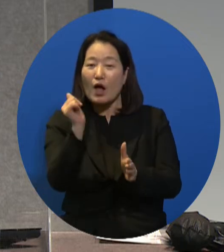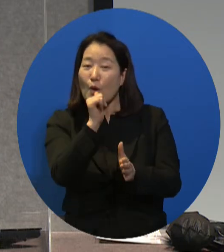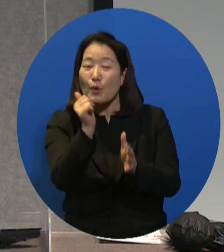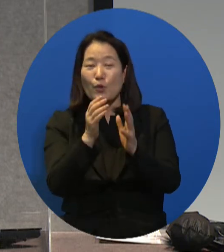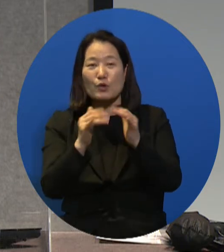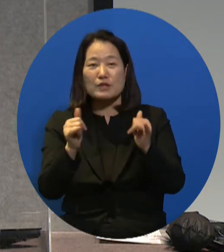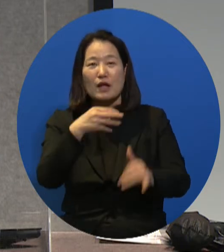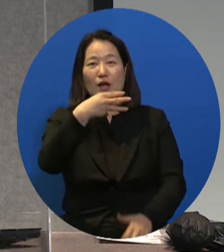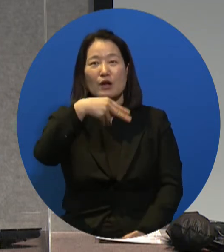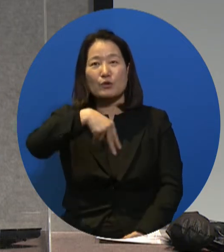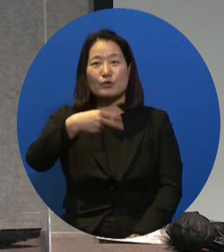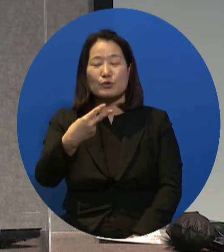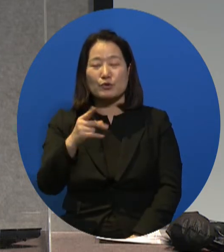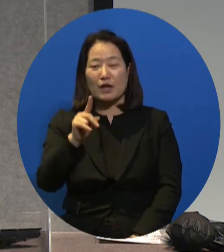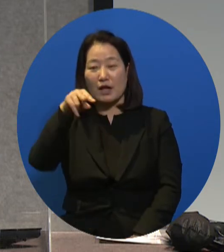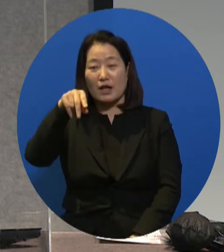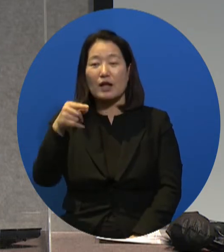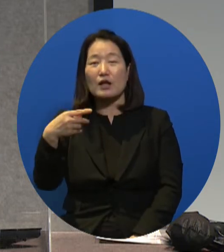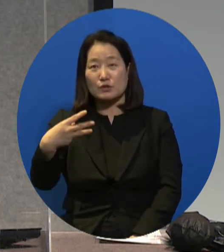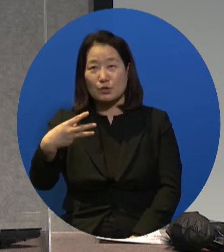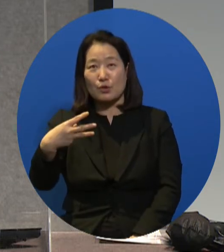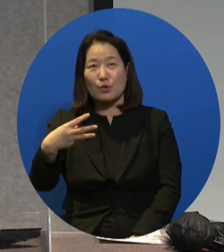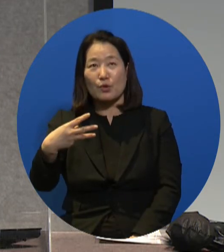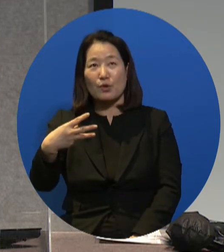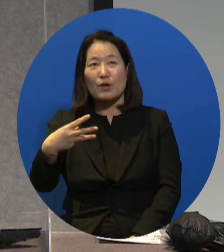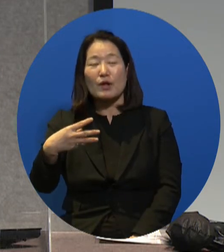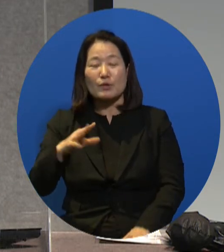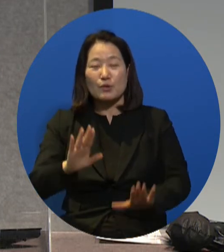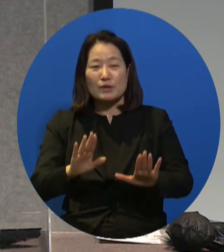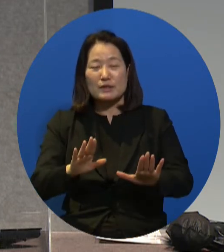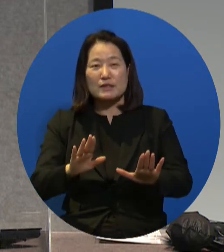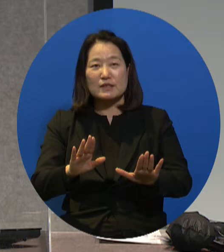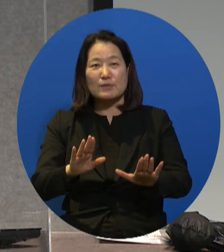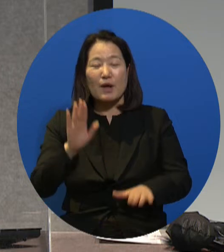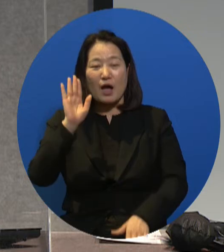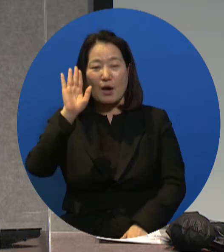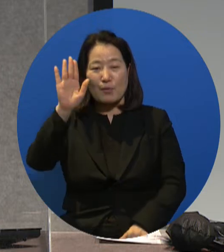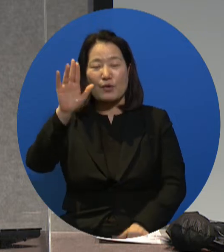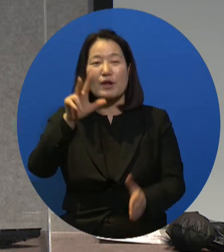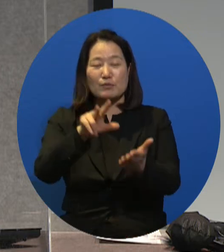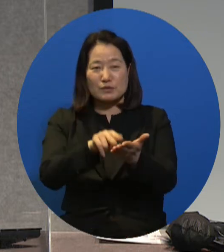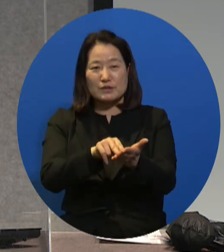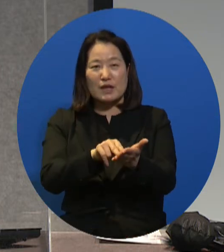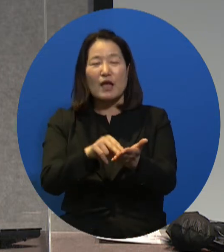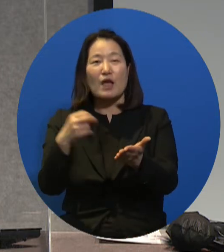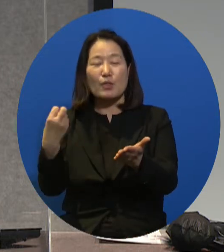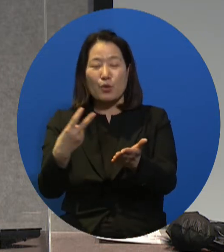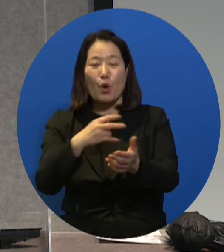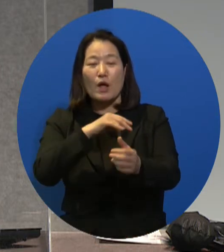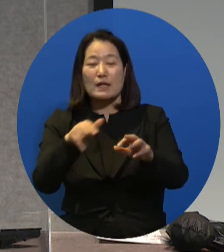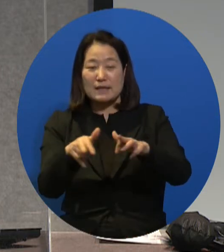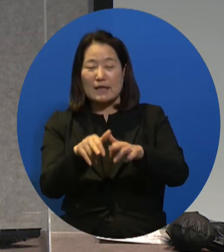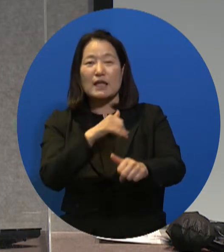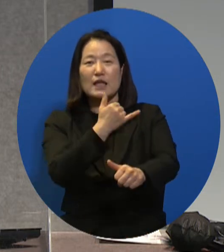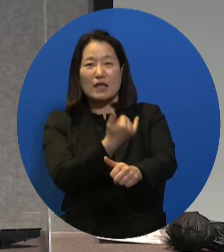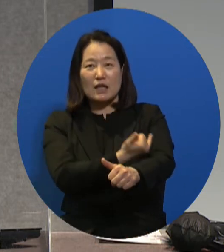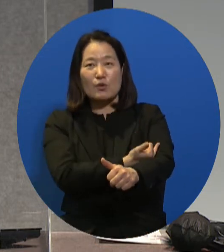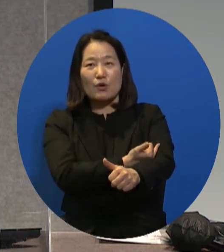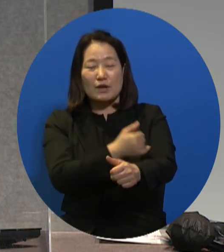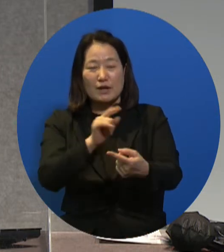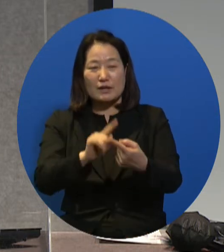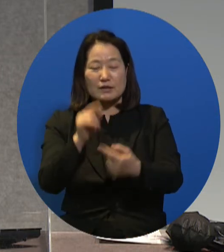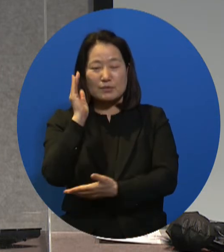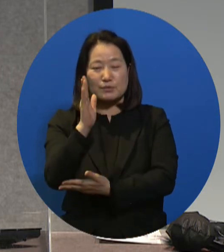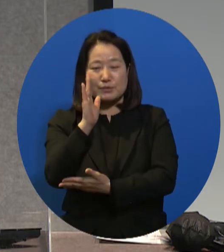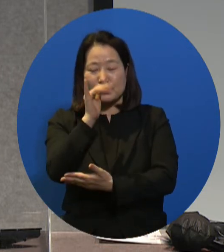presentation. And for this, we'd like to hear from Ryu Da-sol, who's the Director of International Relations at Minbyeon, who's going to be talking about the issues after